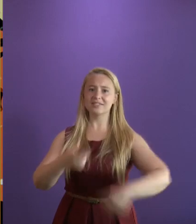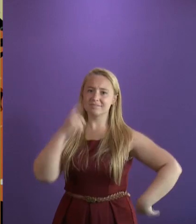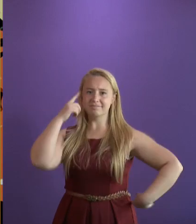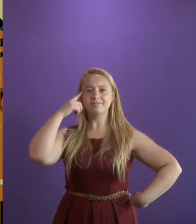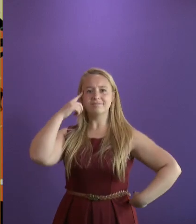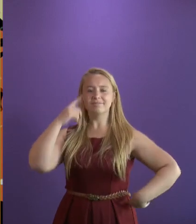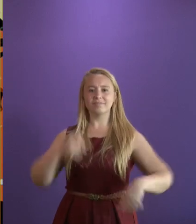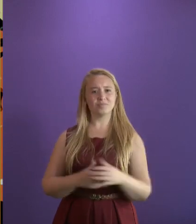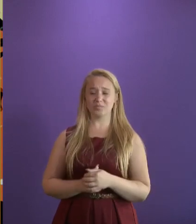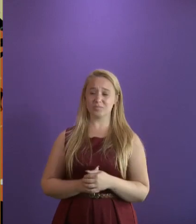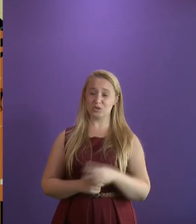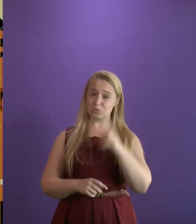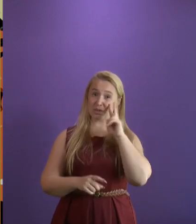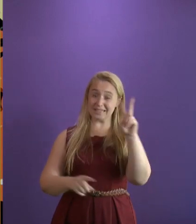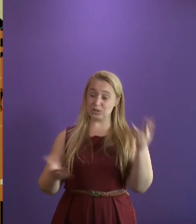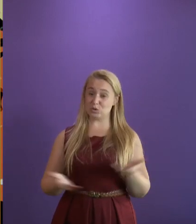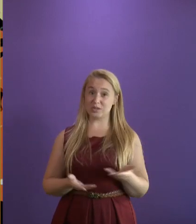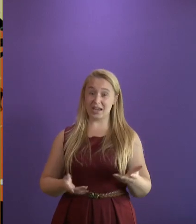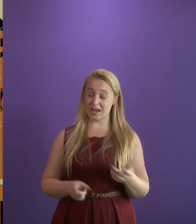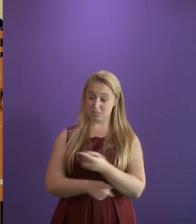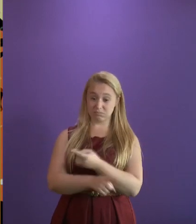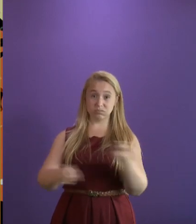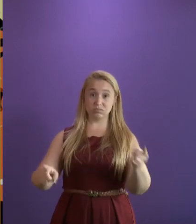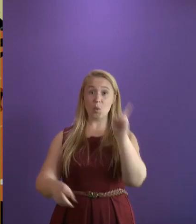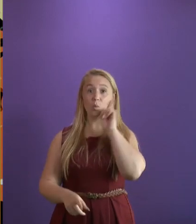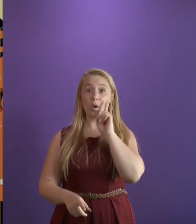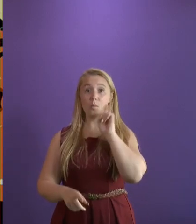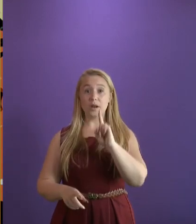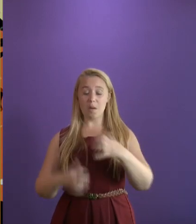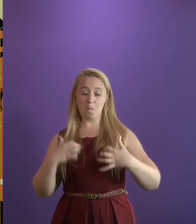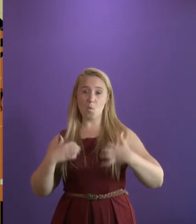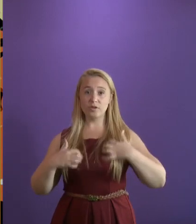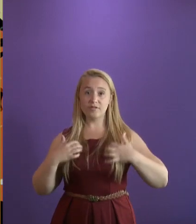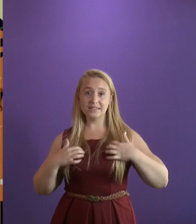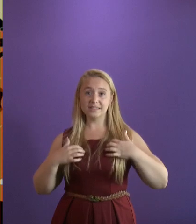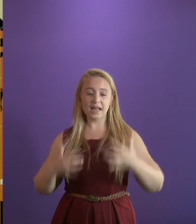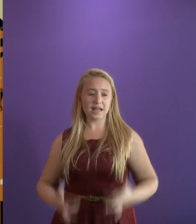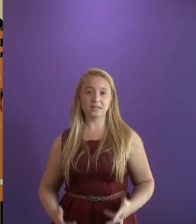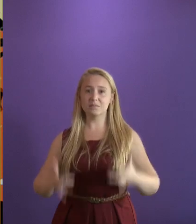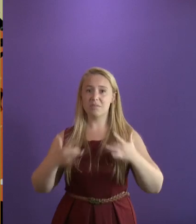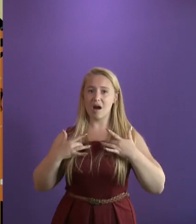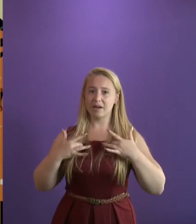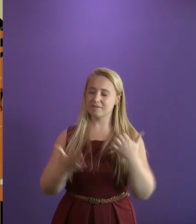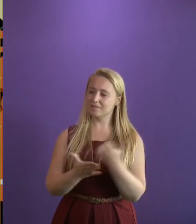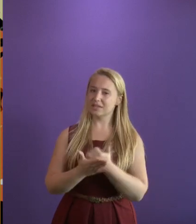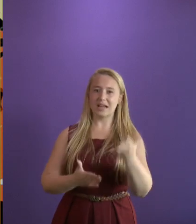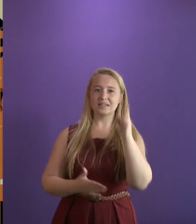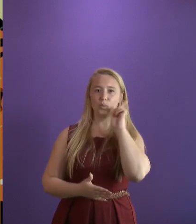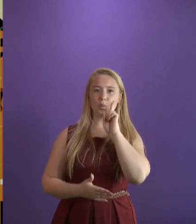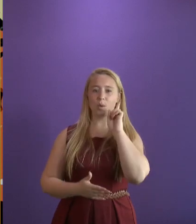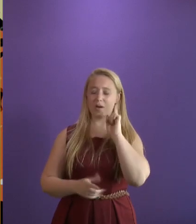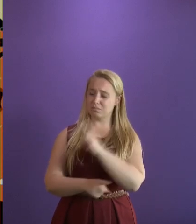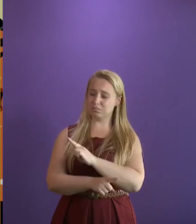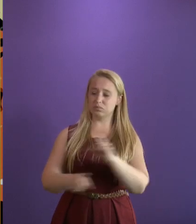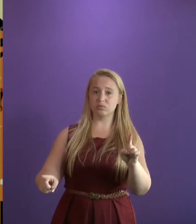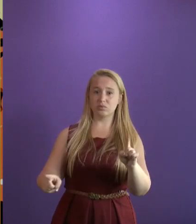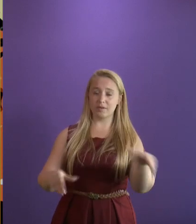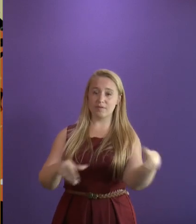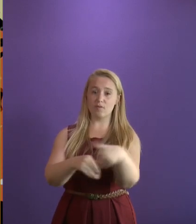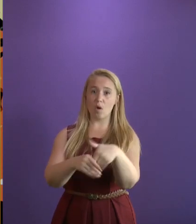result here today. Motivated, inspiring, absolutely fantastic women who are involved